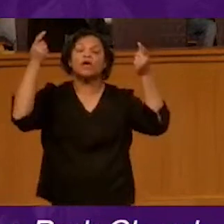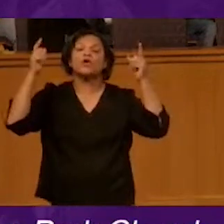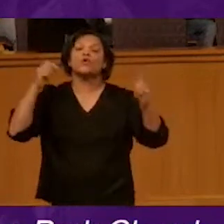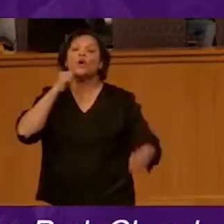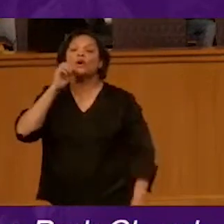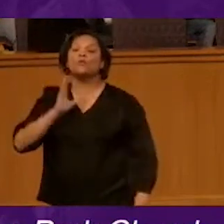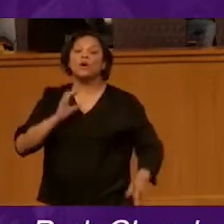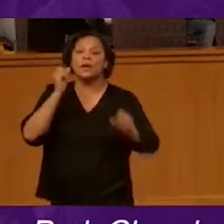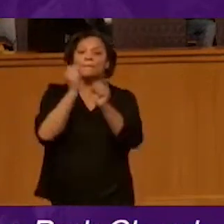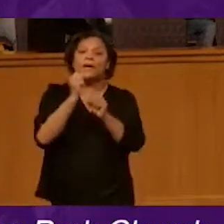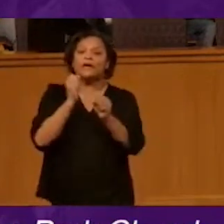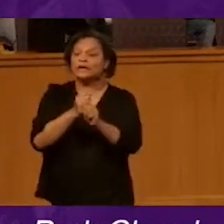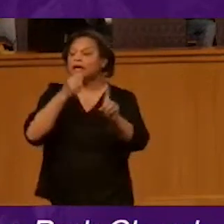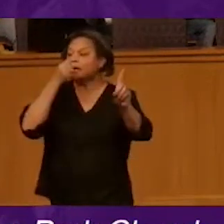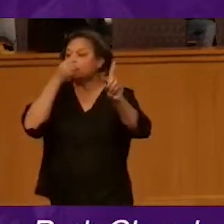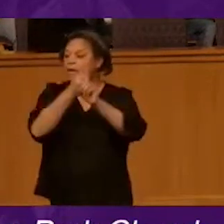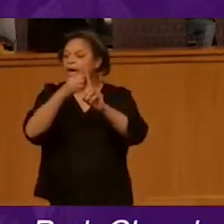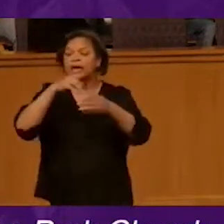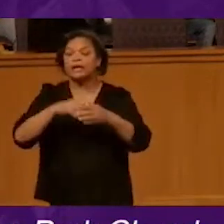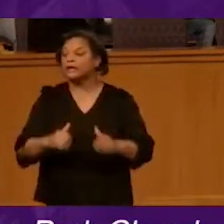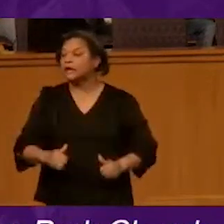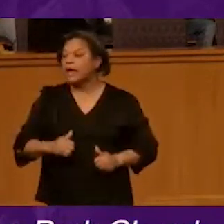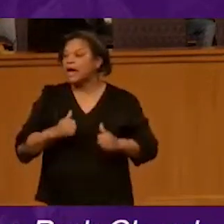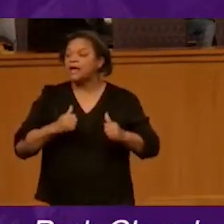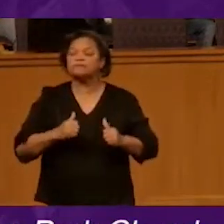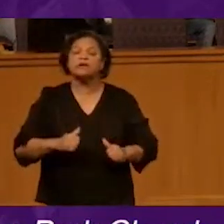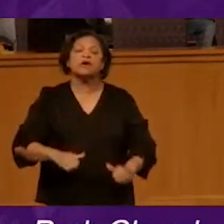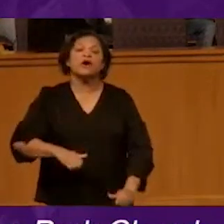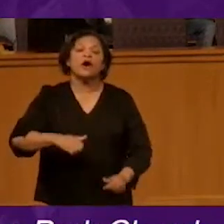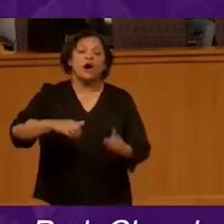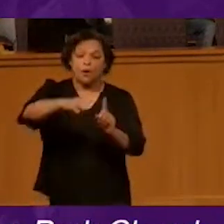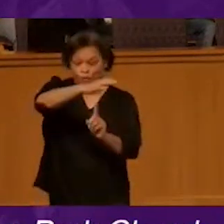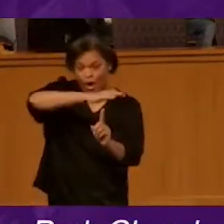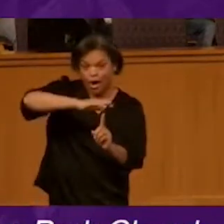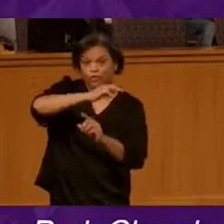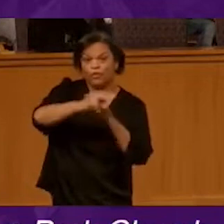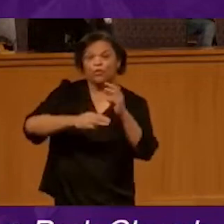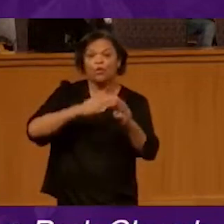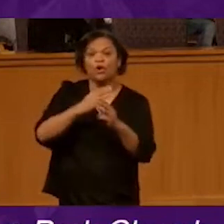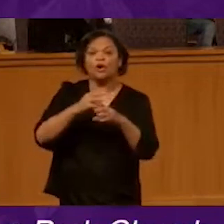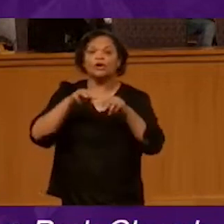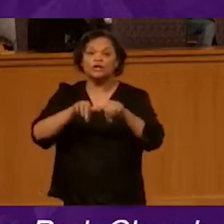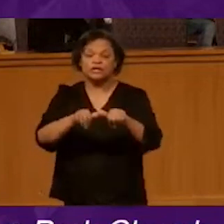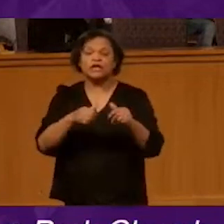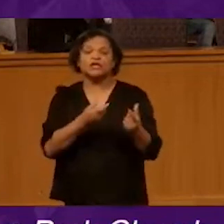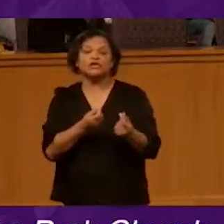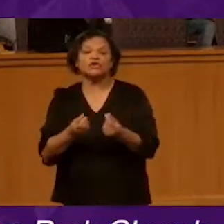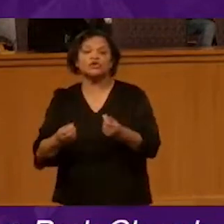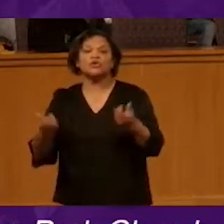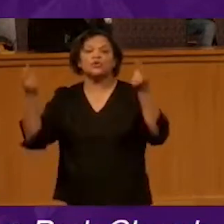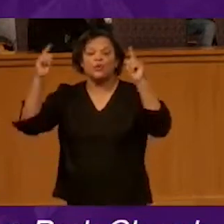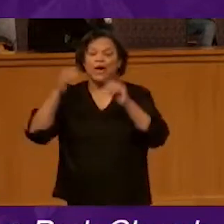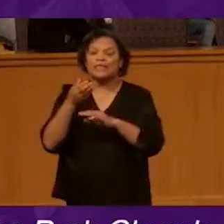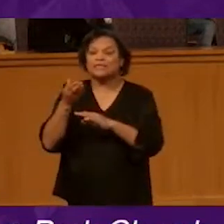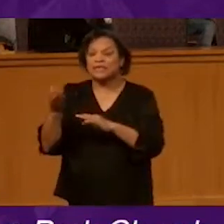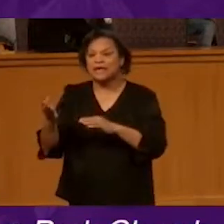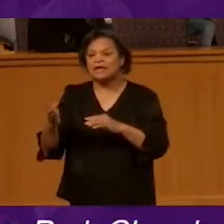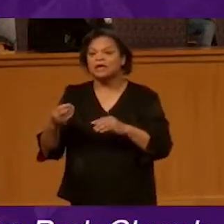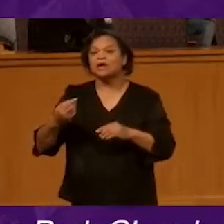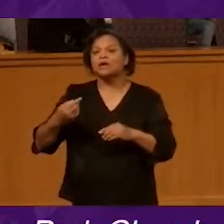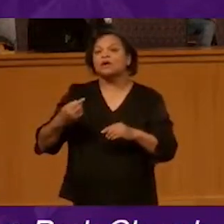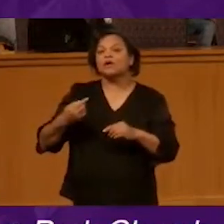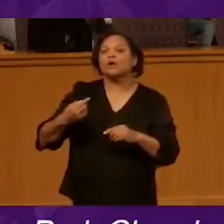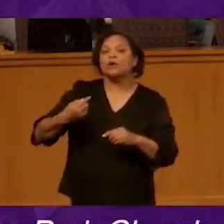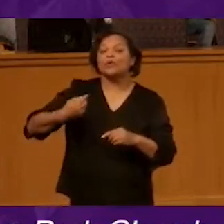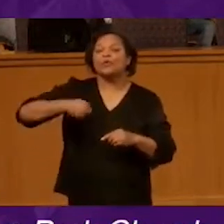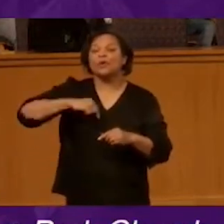are making an impact in the lives of so many around the world and continue to do great things all over. And we're here with a